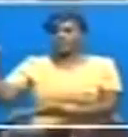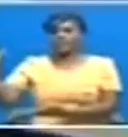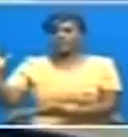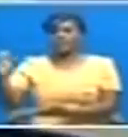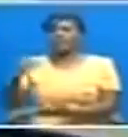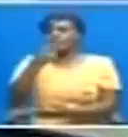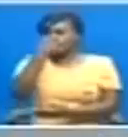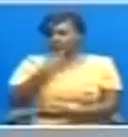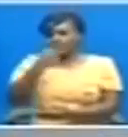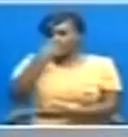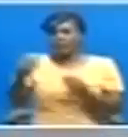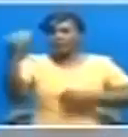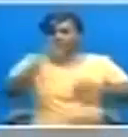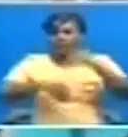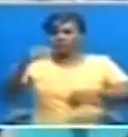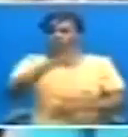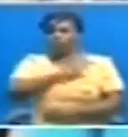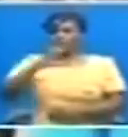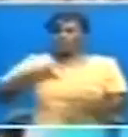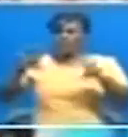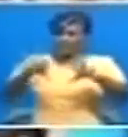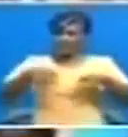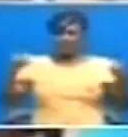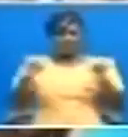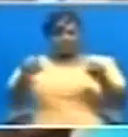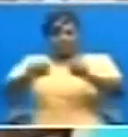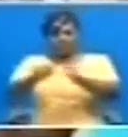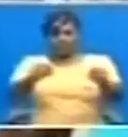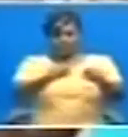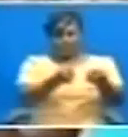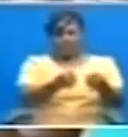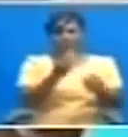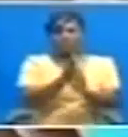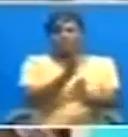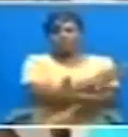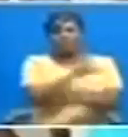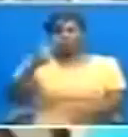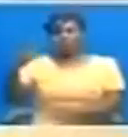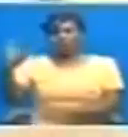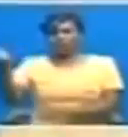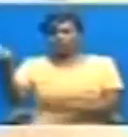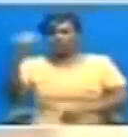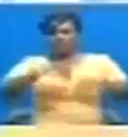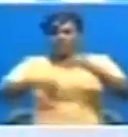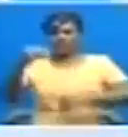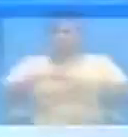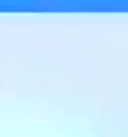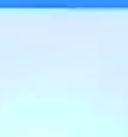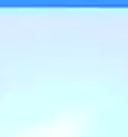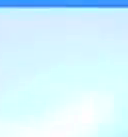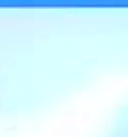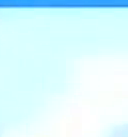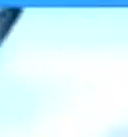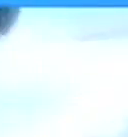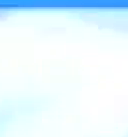in Tanzania, the Election Commission denies claims of rigging ahead of the October 25th poll.